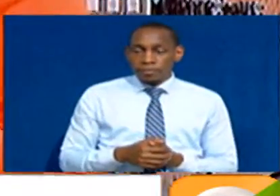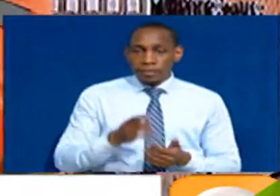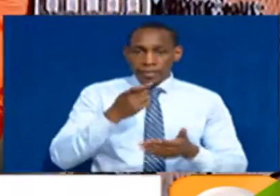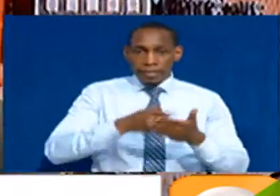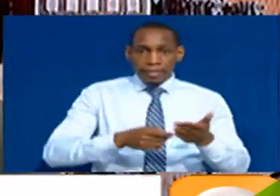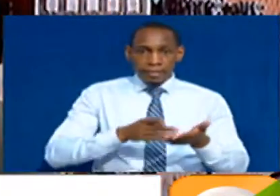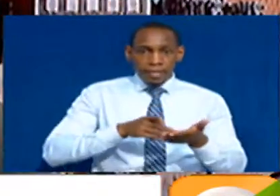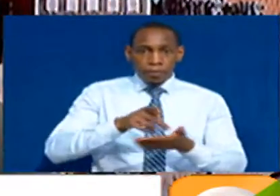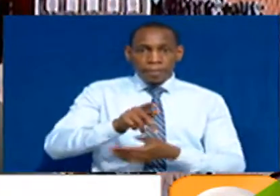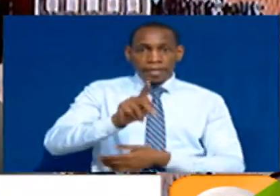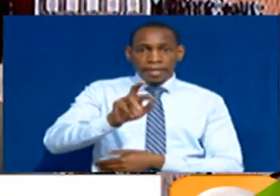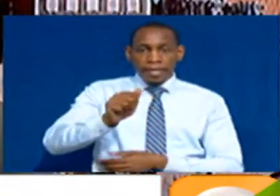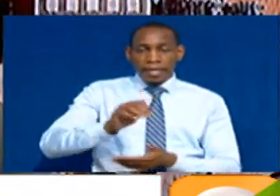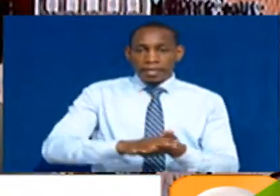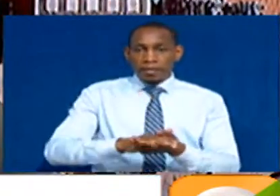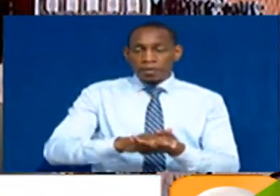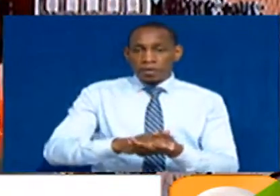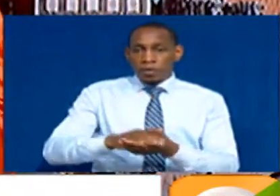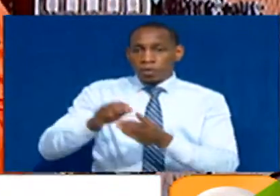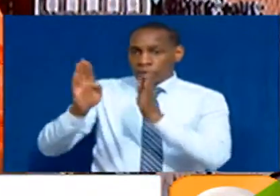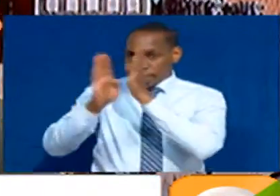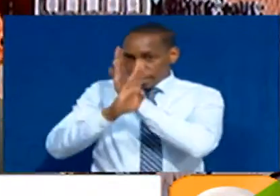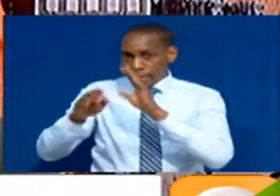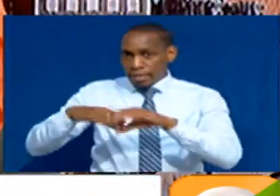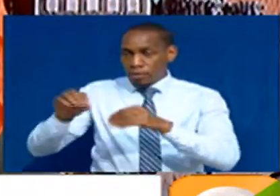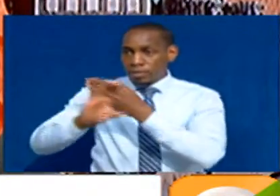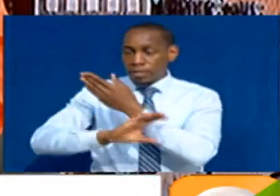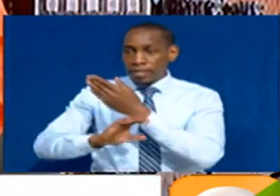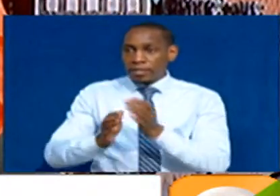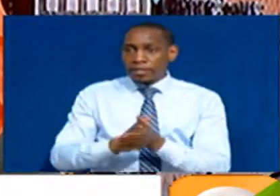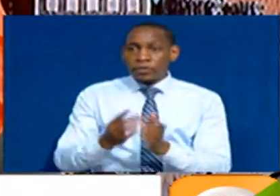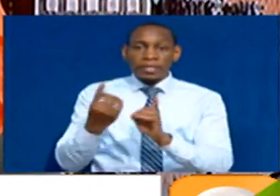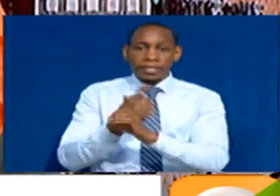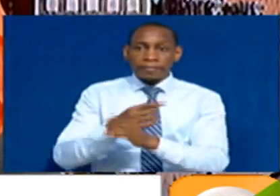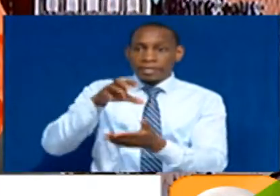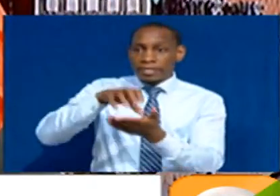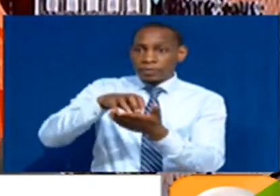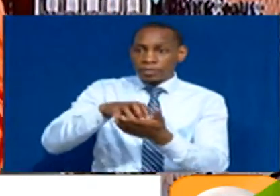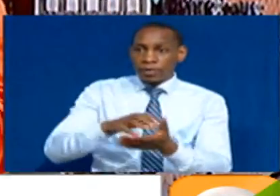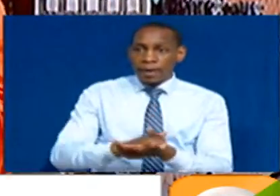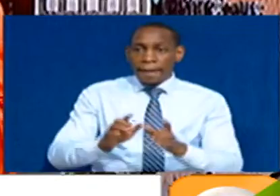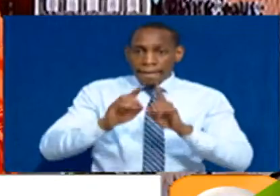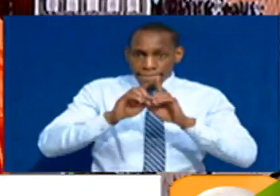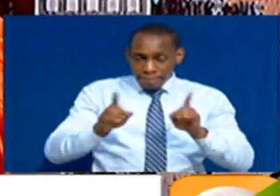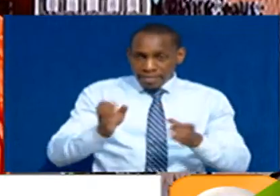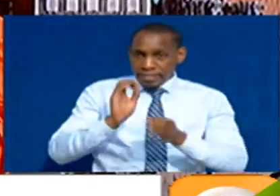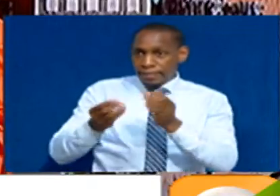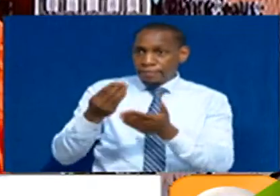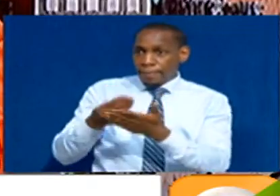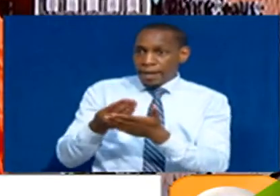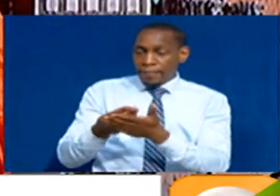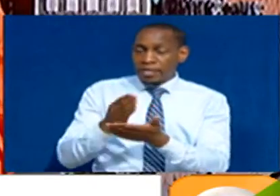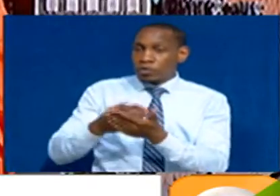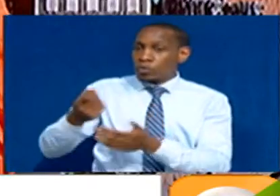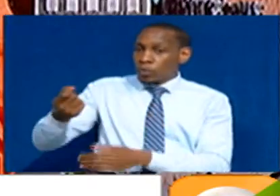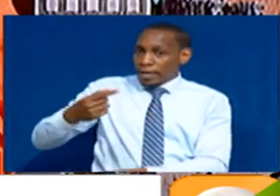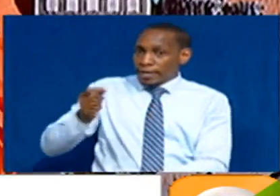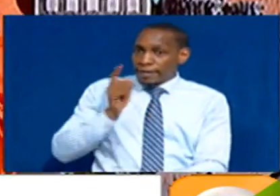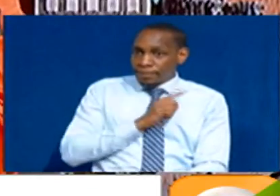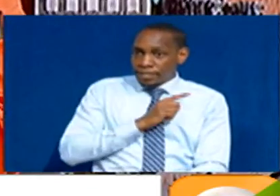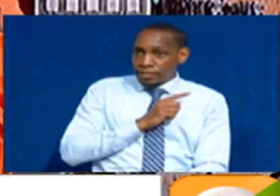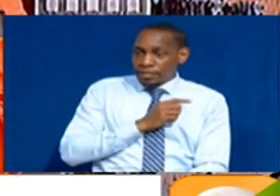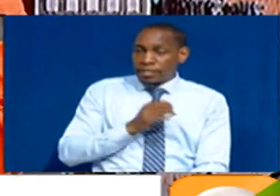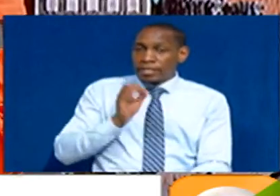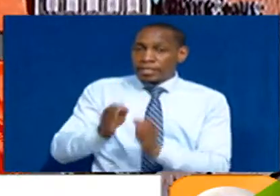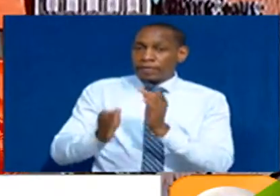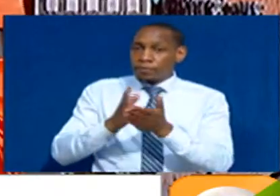Revenue and hiding it abroad, that's a different case. Okay. But if it is money and that you've earned, so I'm also going to interrupt